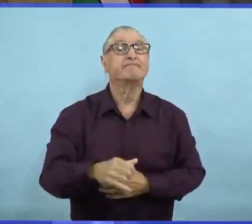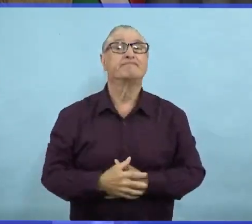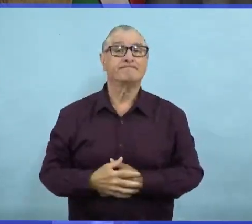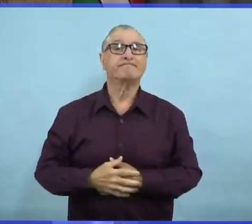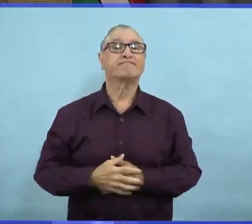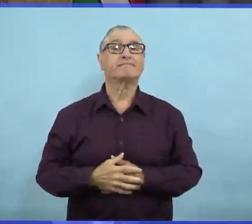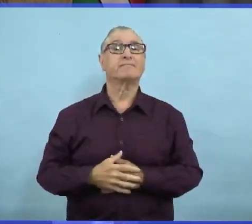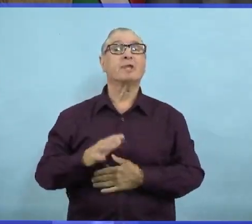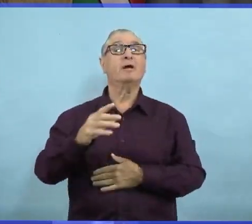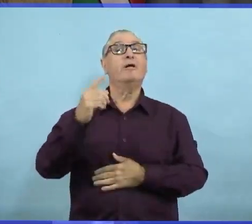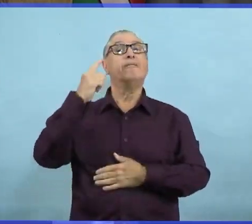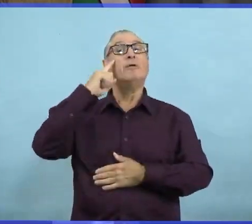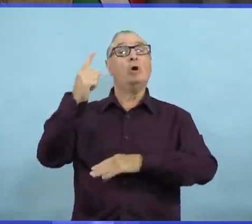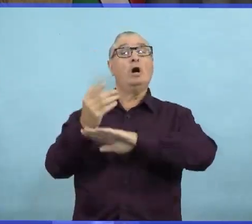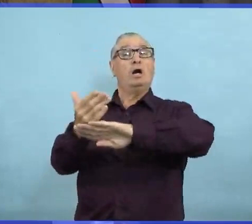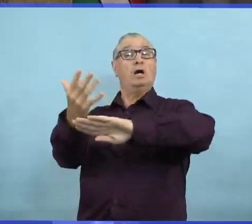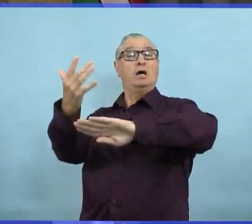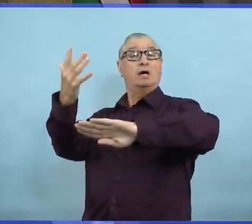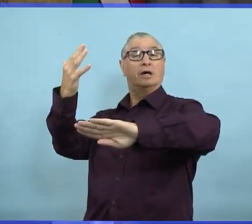been the case.